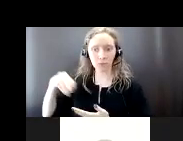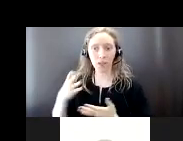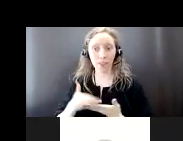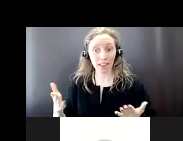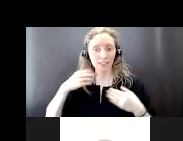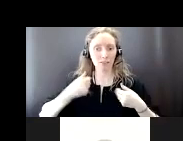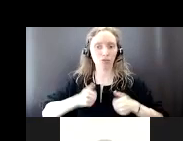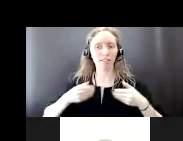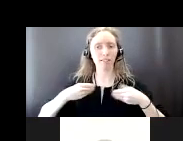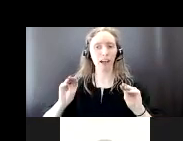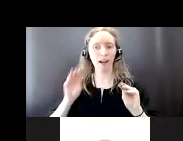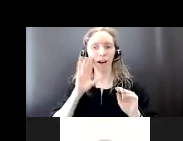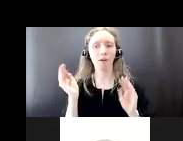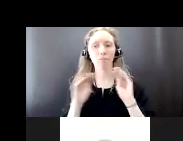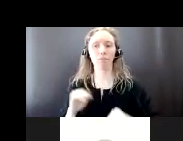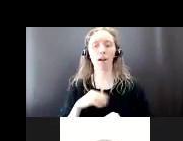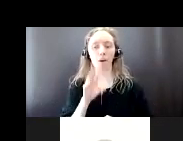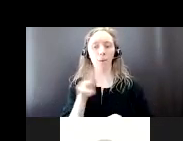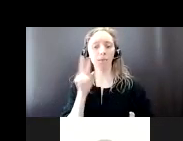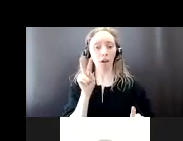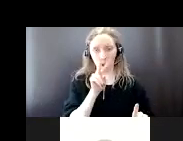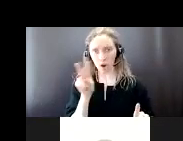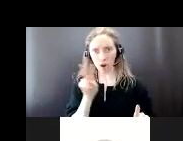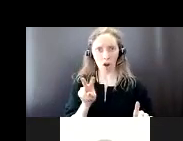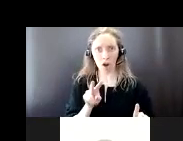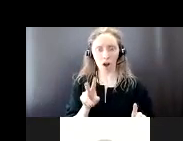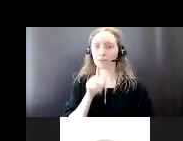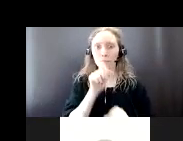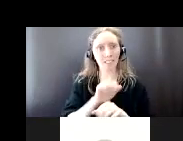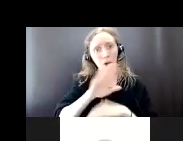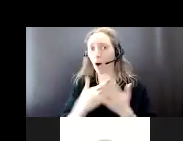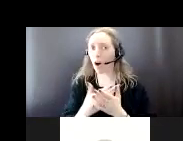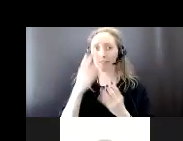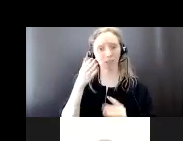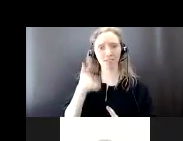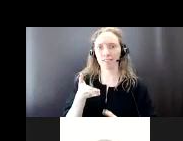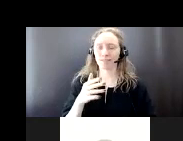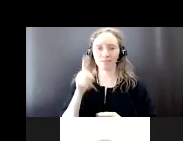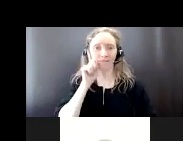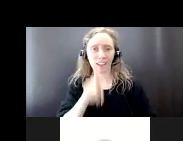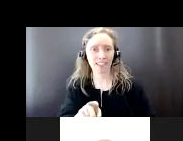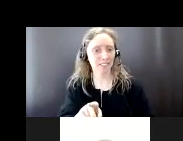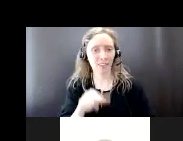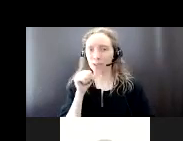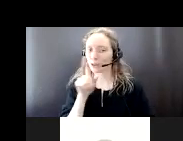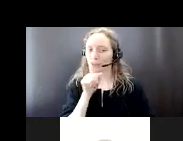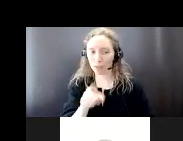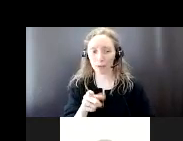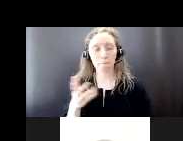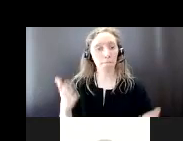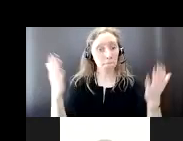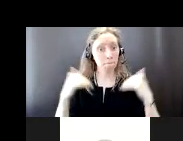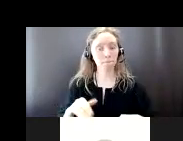cards. This is more on the business side, where criminals will use stolen credit cards